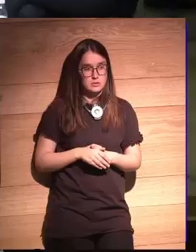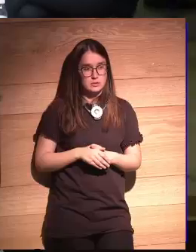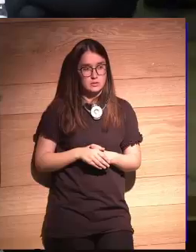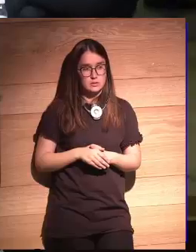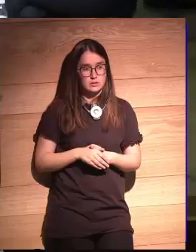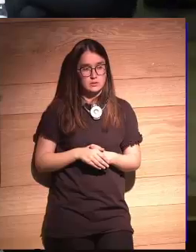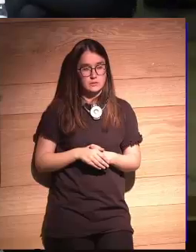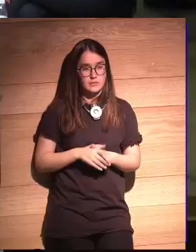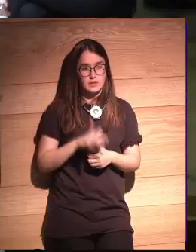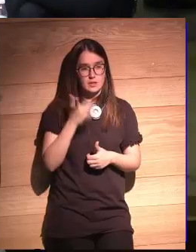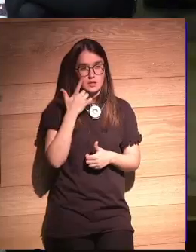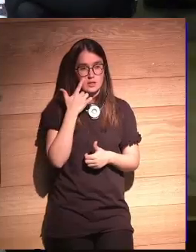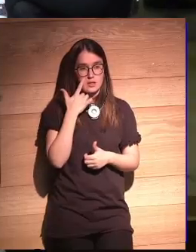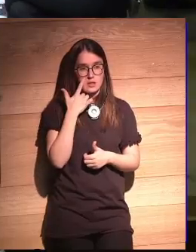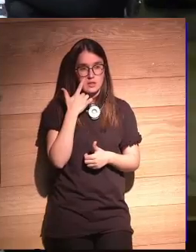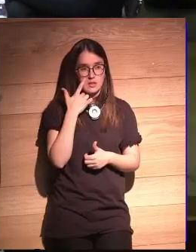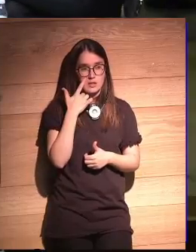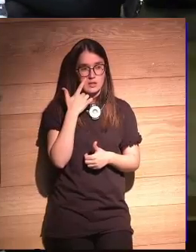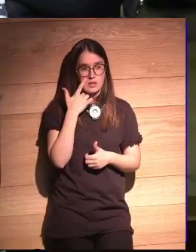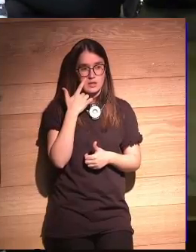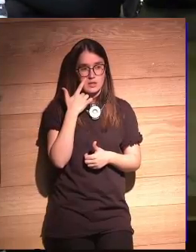A ver,